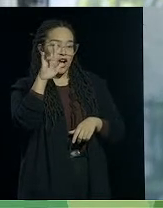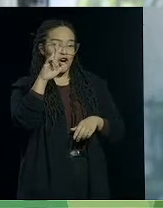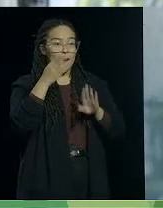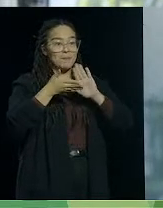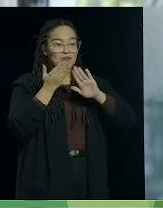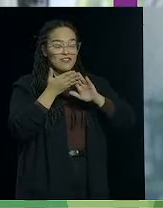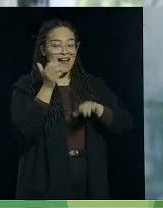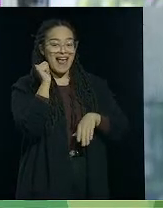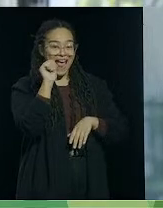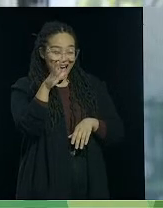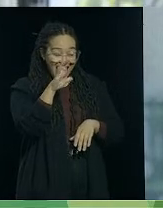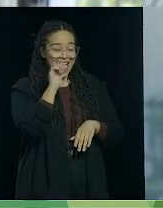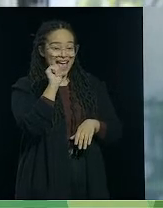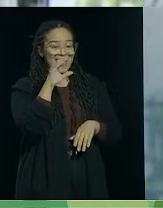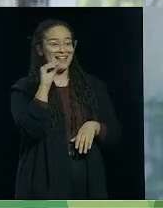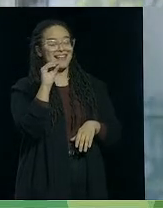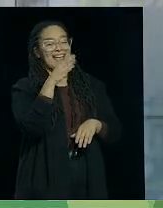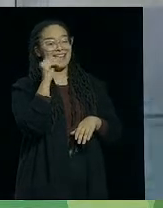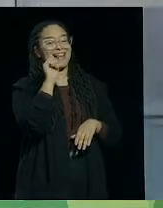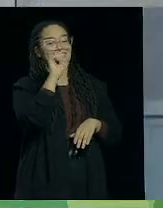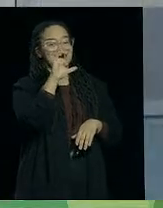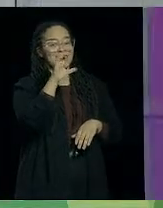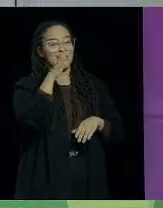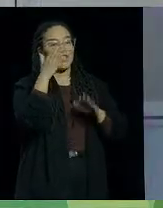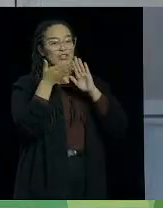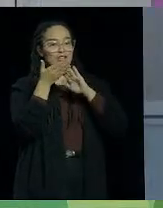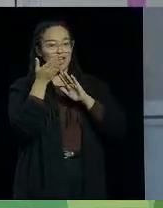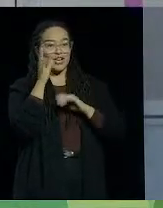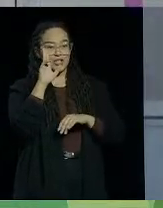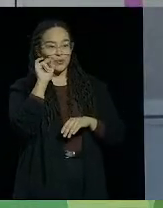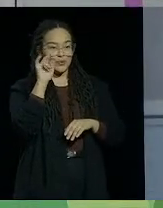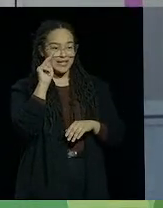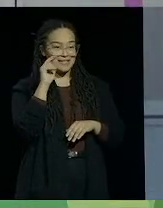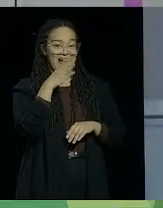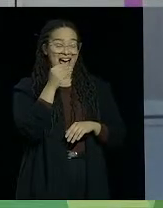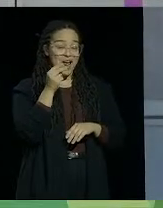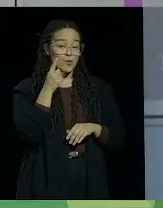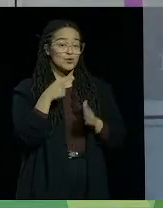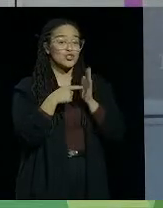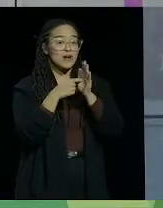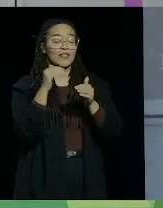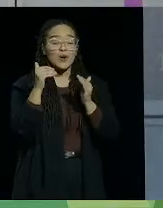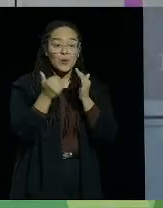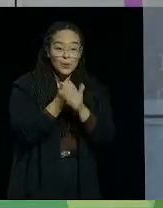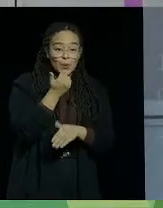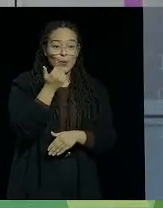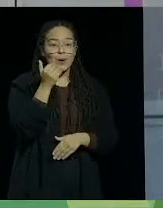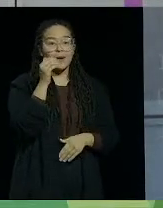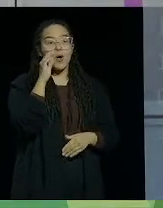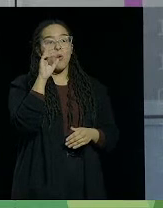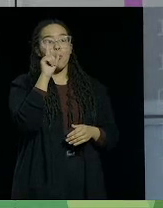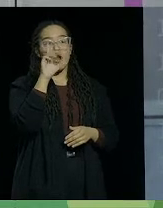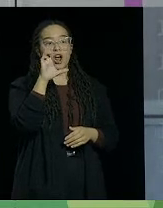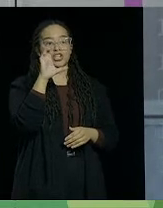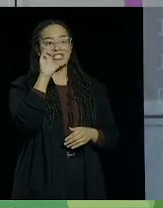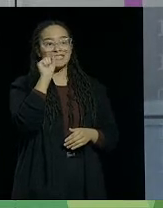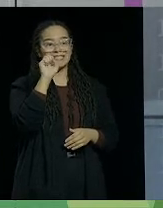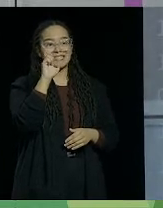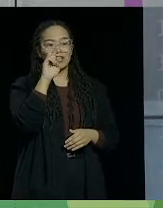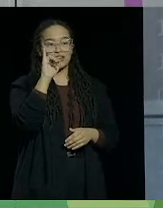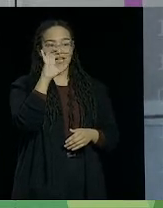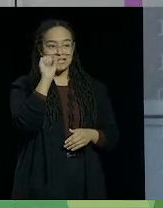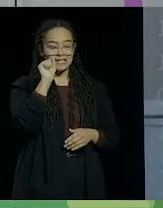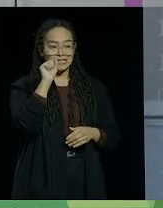unit. We'll also be showcasing the newly launched Bosch 100 series French door bottom